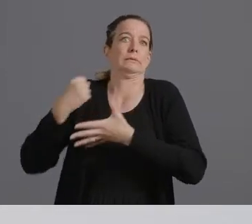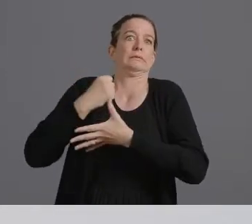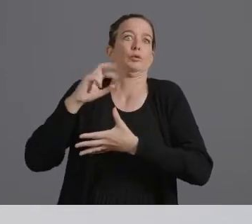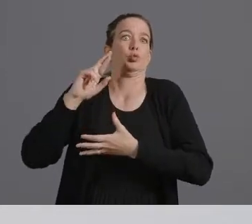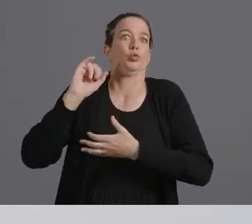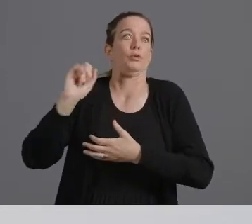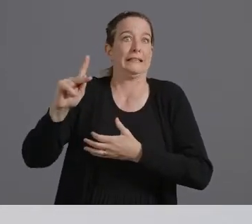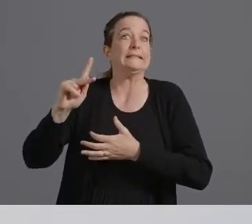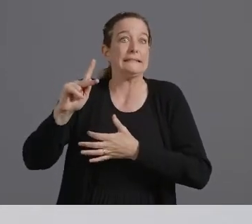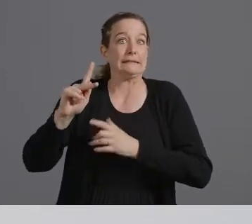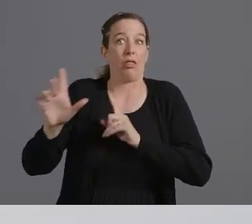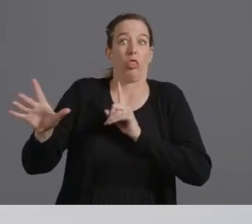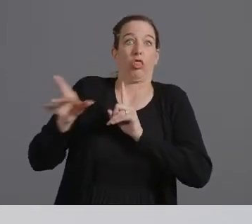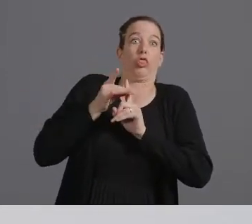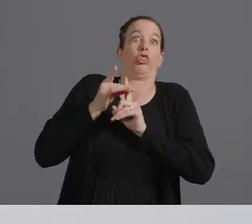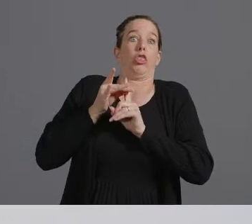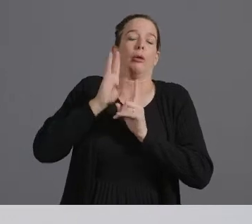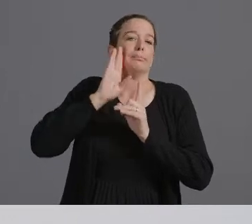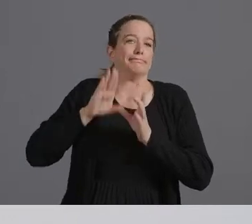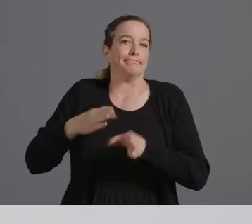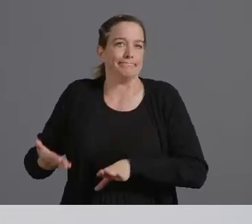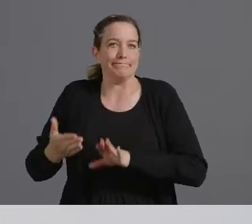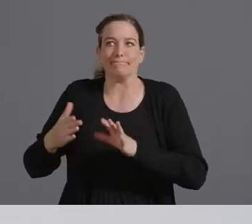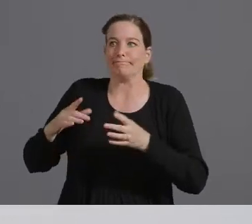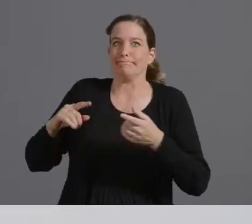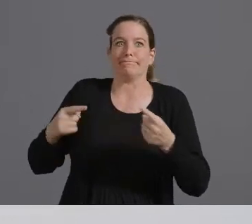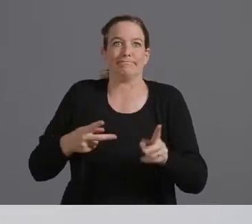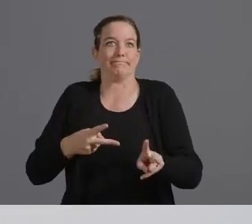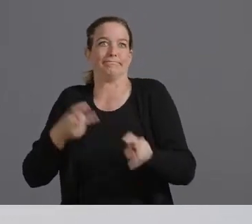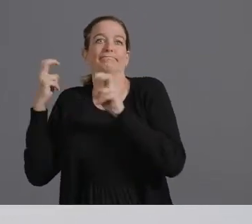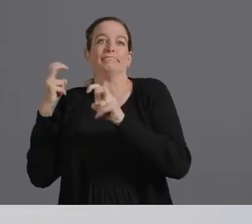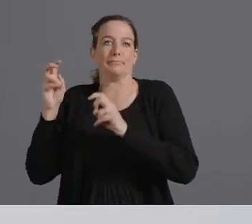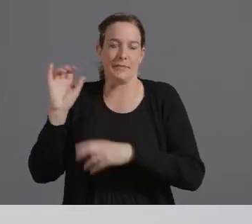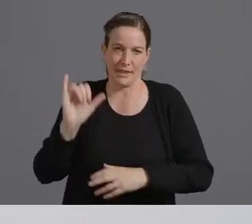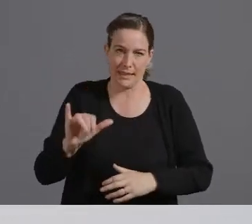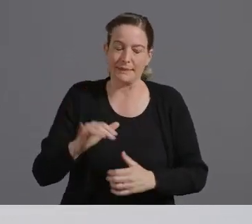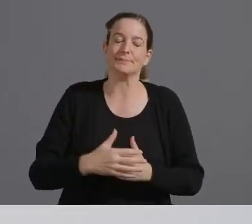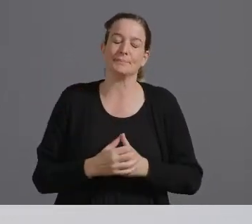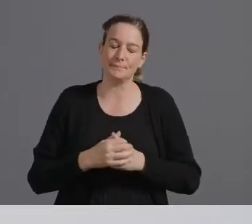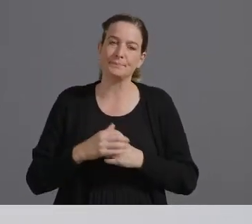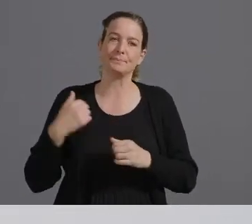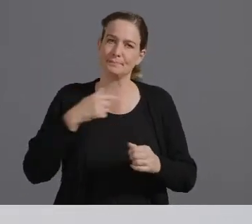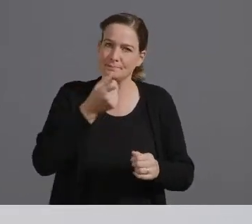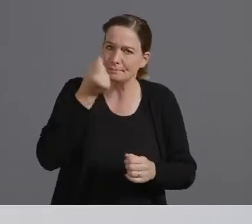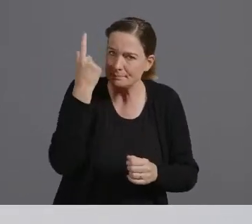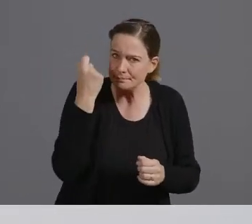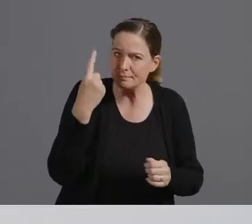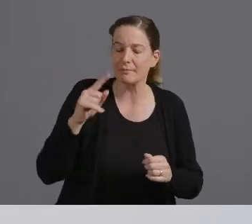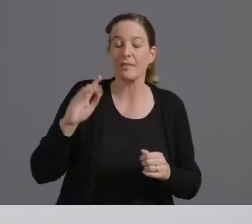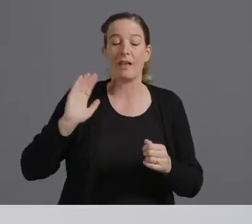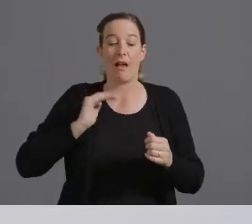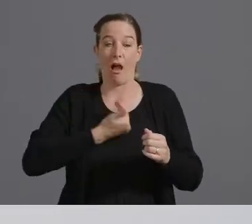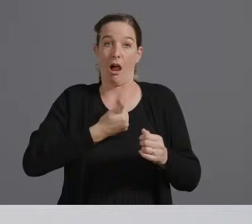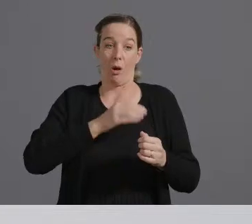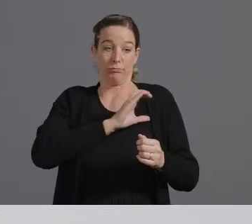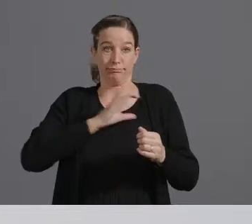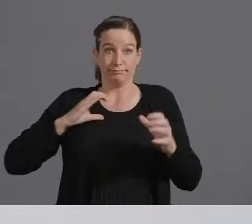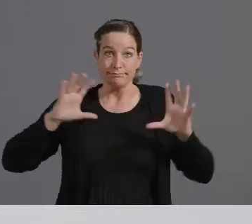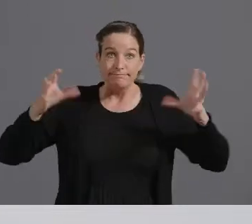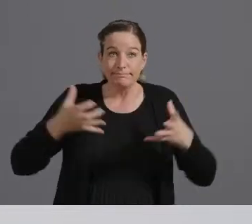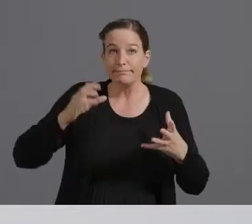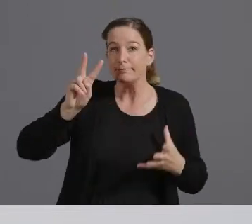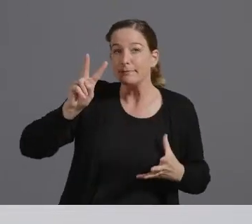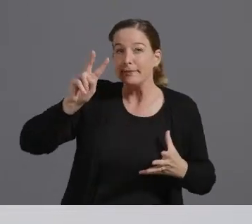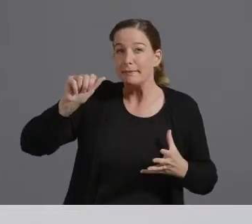can guarantee you, have been very difficult and stressful decisions that VAPAC has had to make